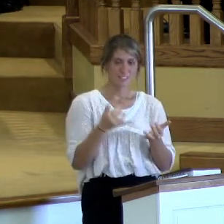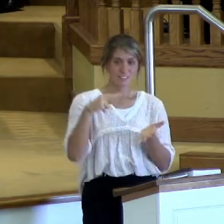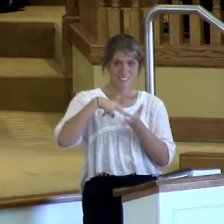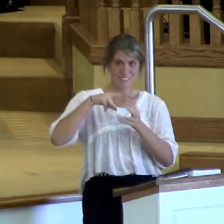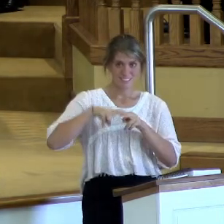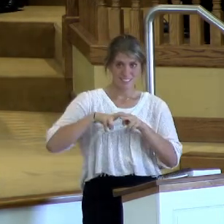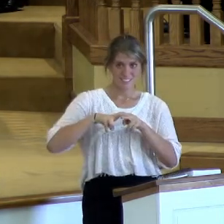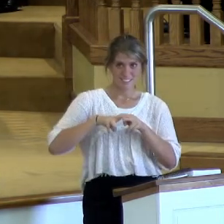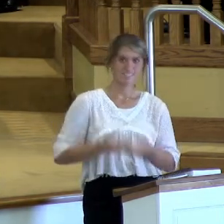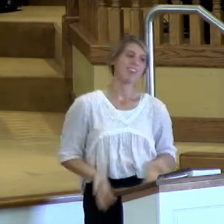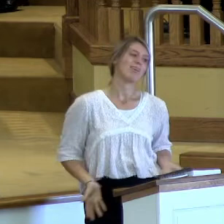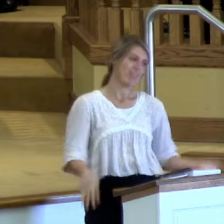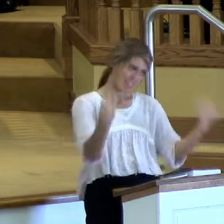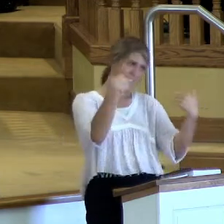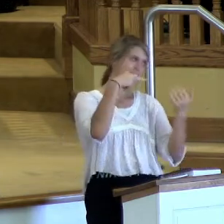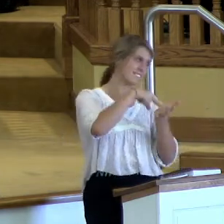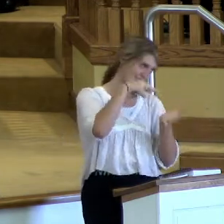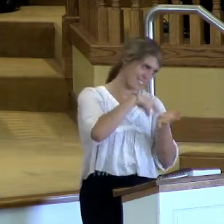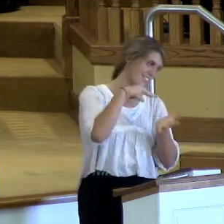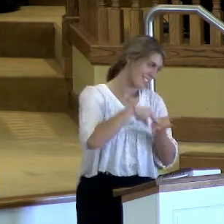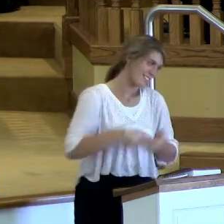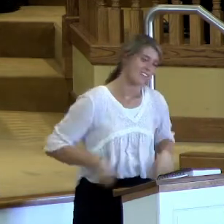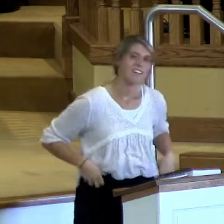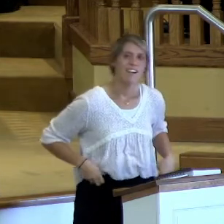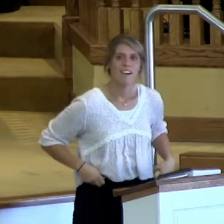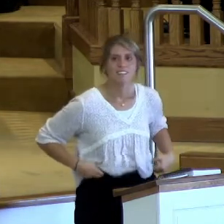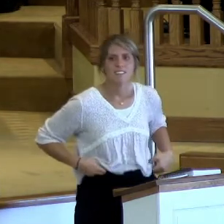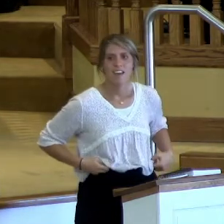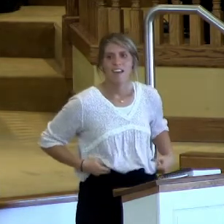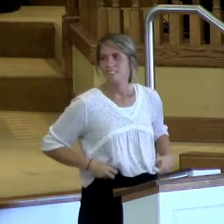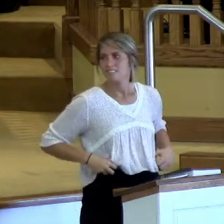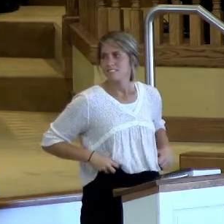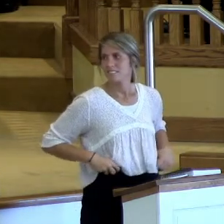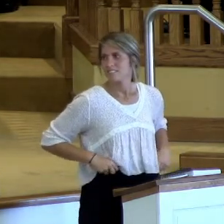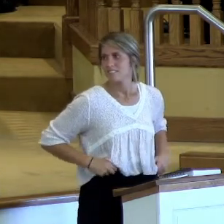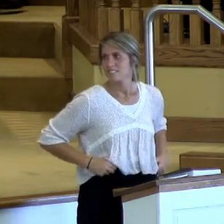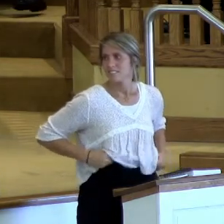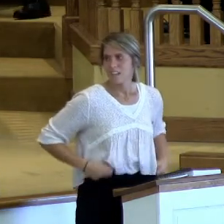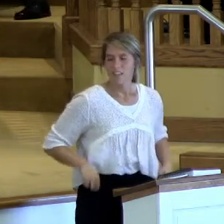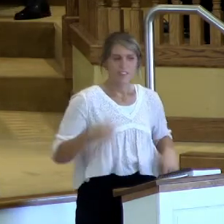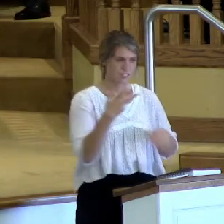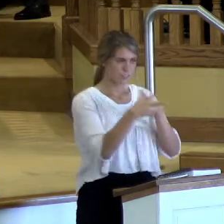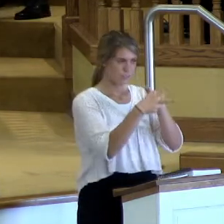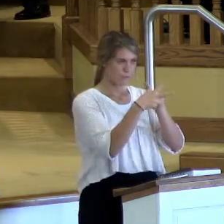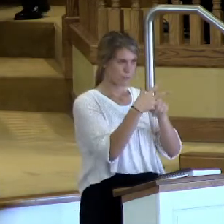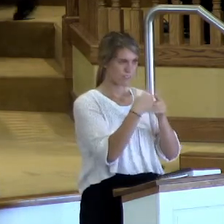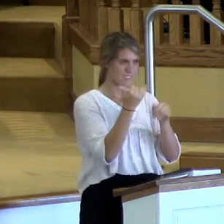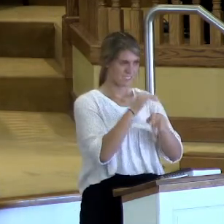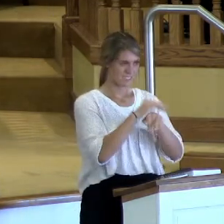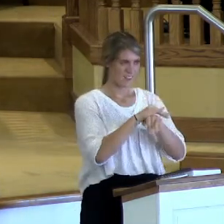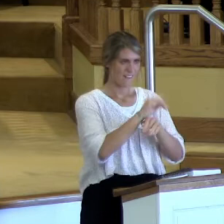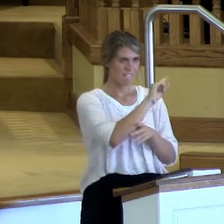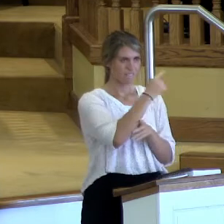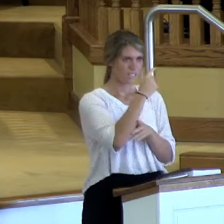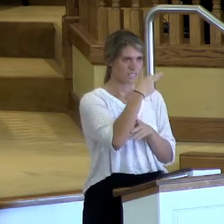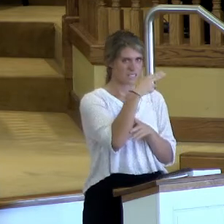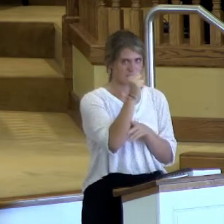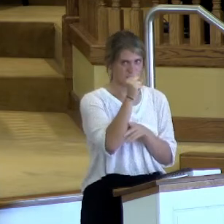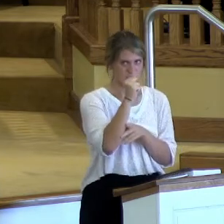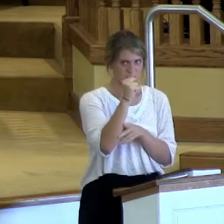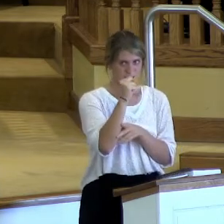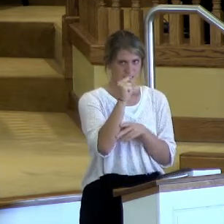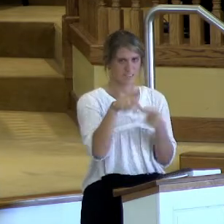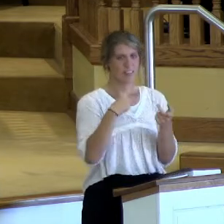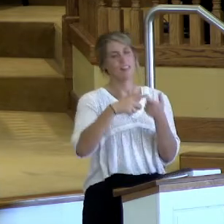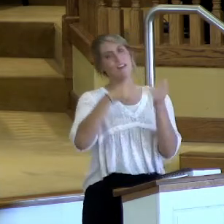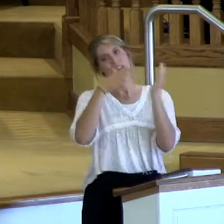sitting? We're going to stand up. Come on. We're going to stand up again. We're going to sing three scripture songs tonight. We're going to sing 1 Thessalonians, and we're going to go